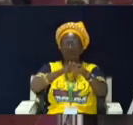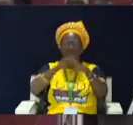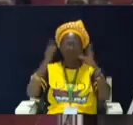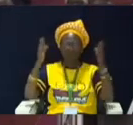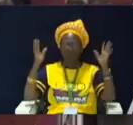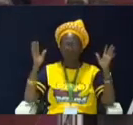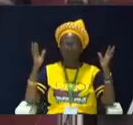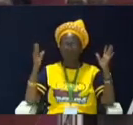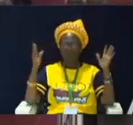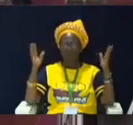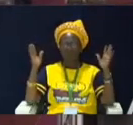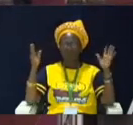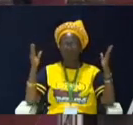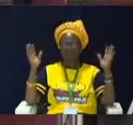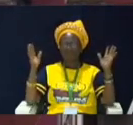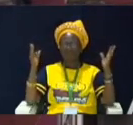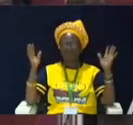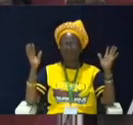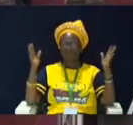Keep clapping.